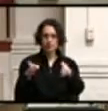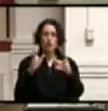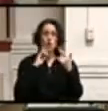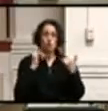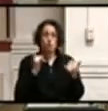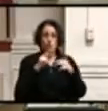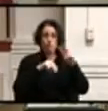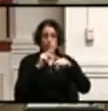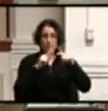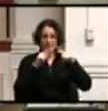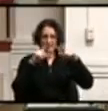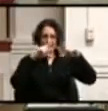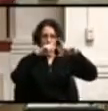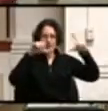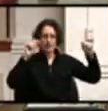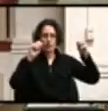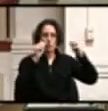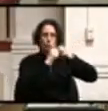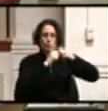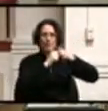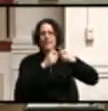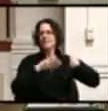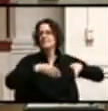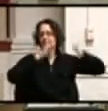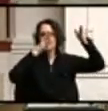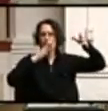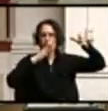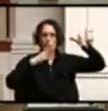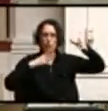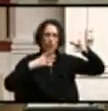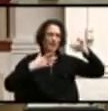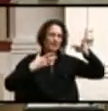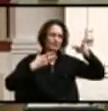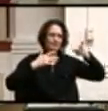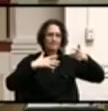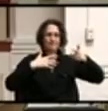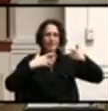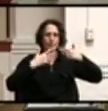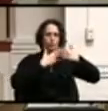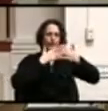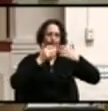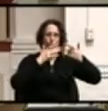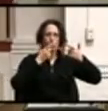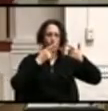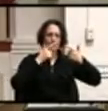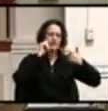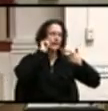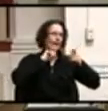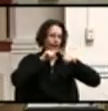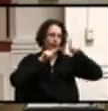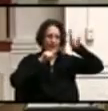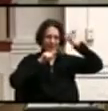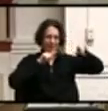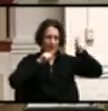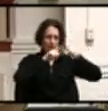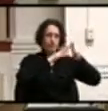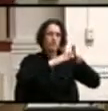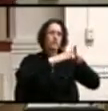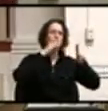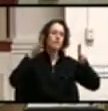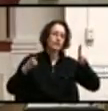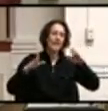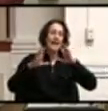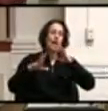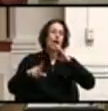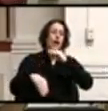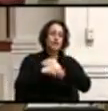here, and this is the new tower, new host tower. This is the new elevator tower, and the addition sits off in the back